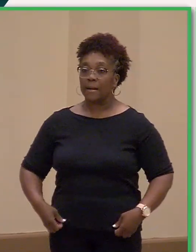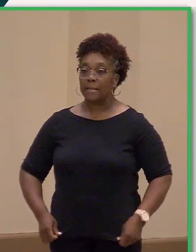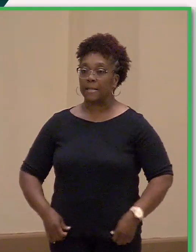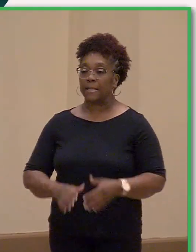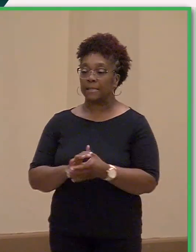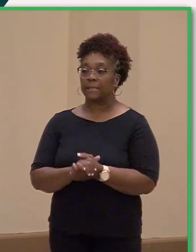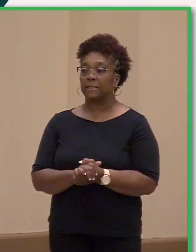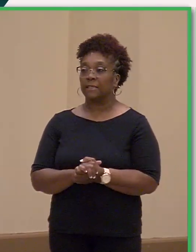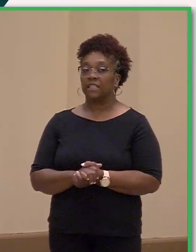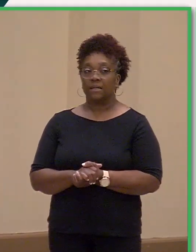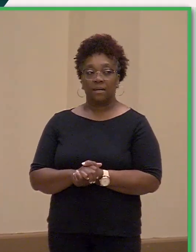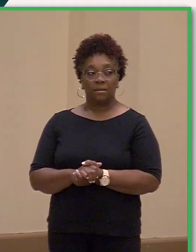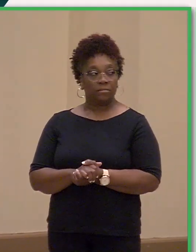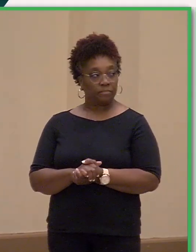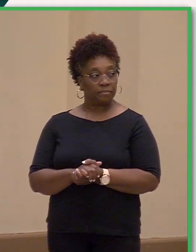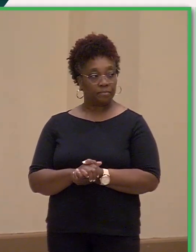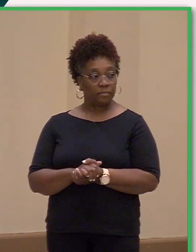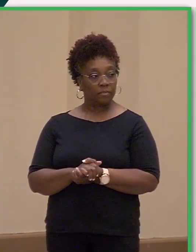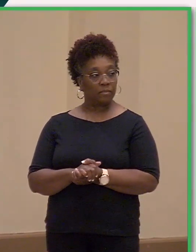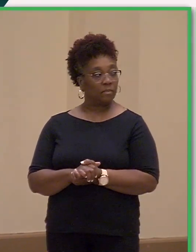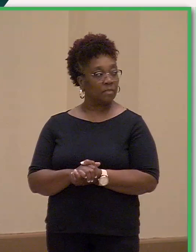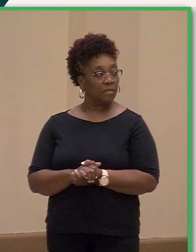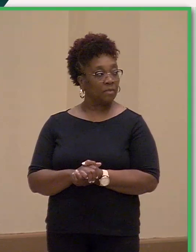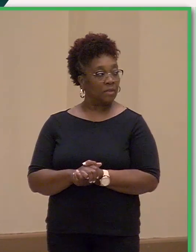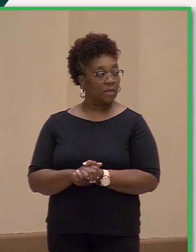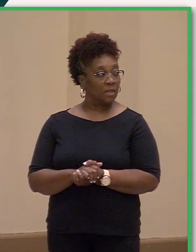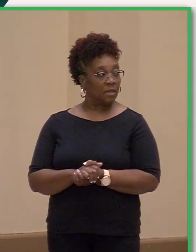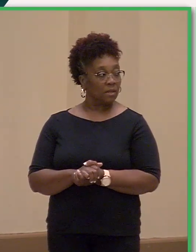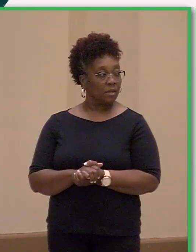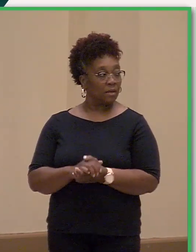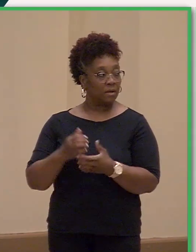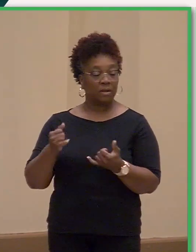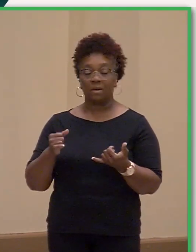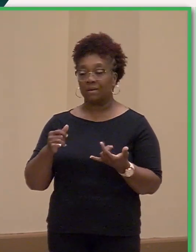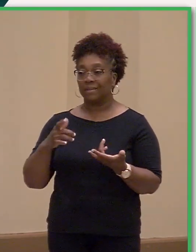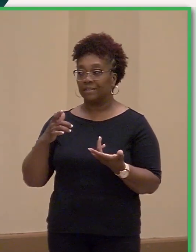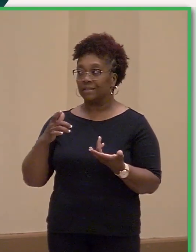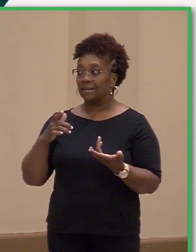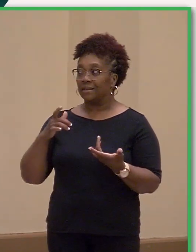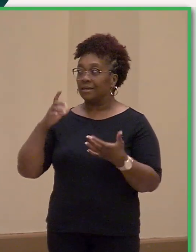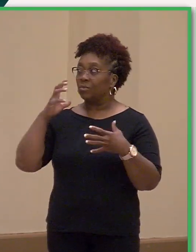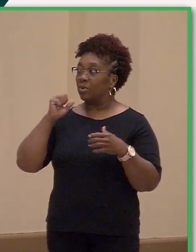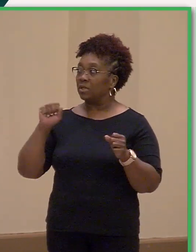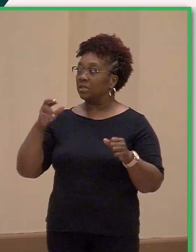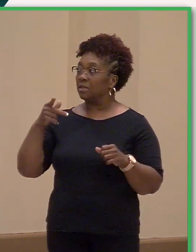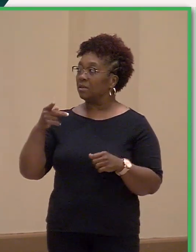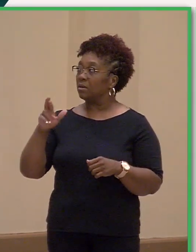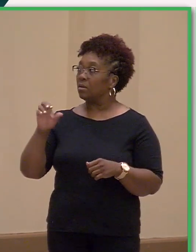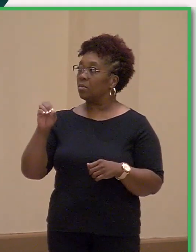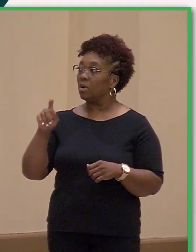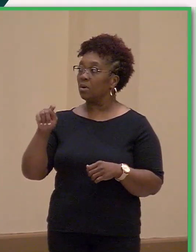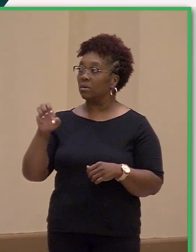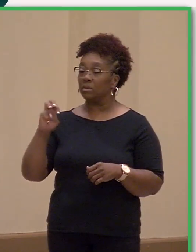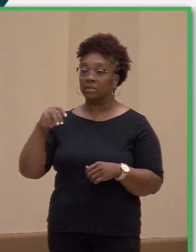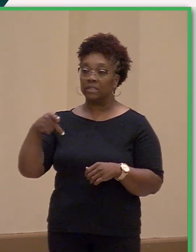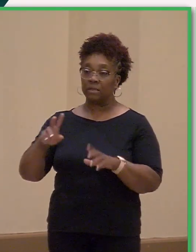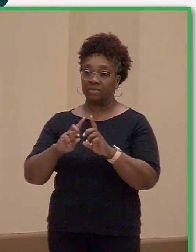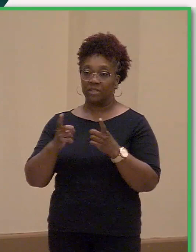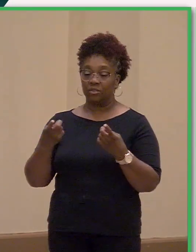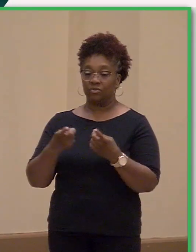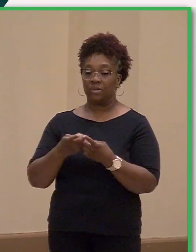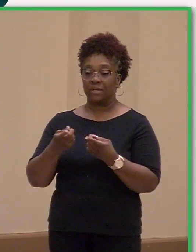And of course, we have you guys Pearson. Yep. And we are in Council President Pro Tem's district, so we will turn it over to our President Pro Tem for his